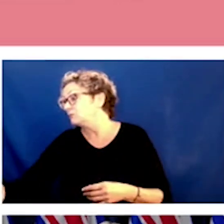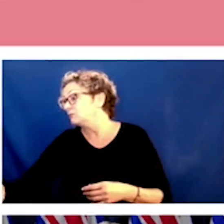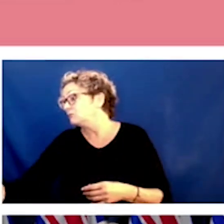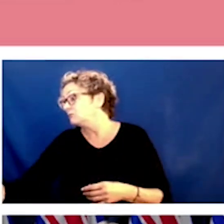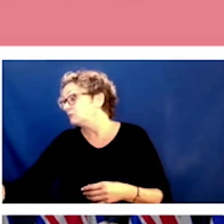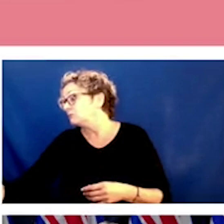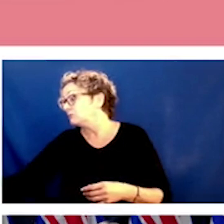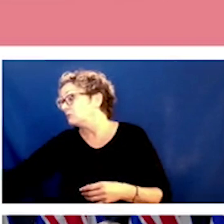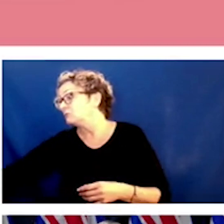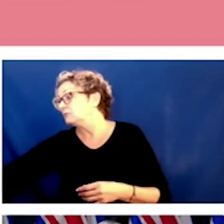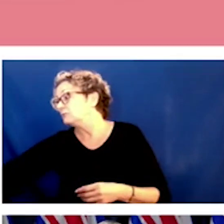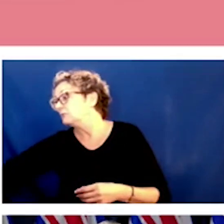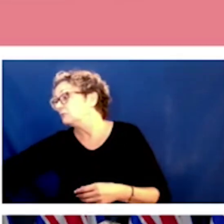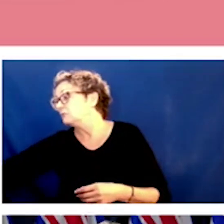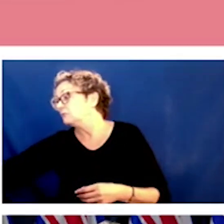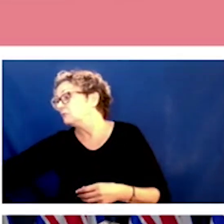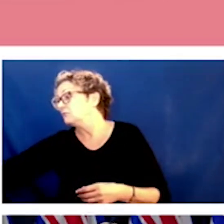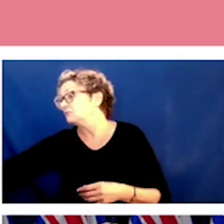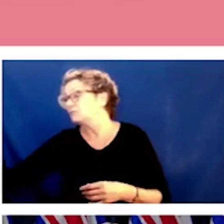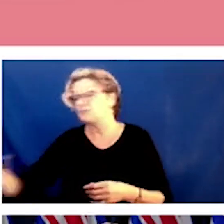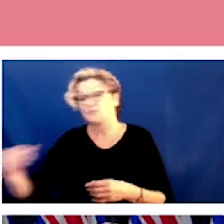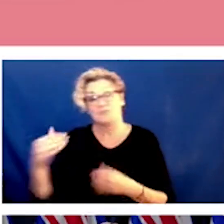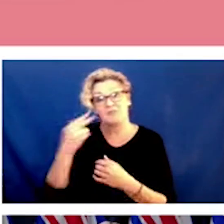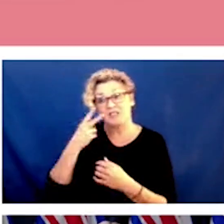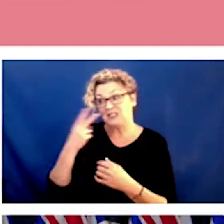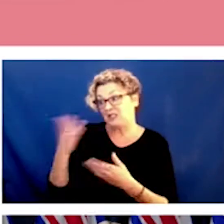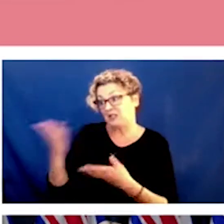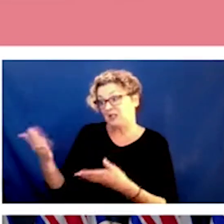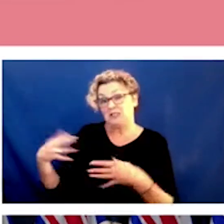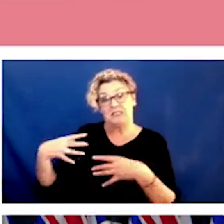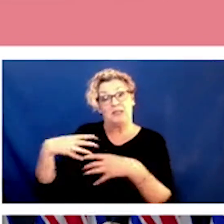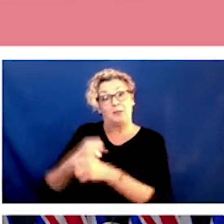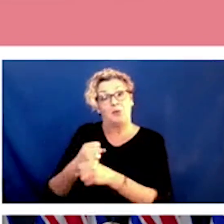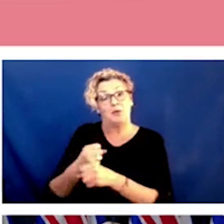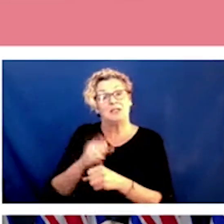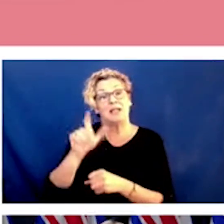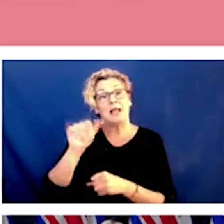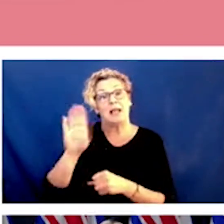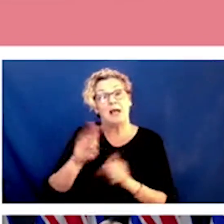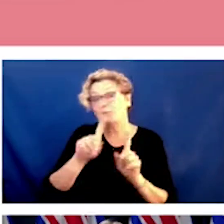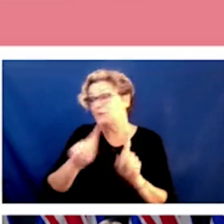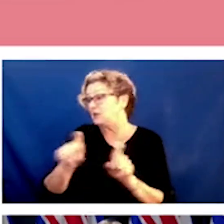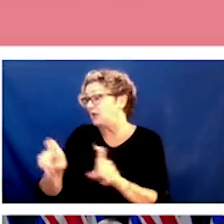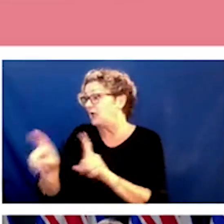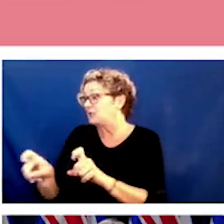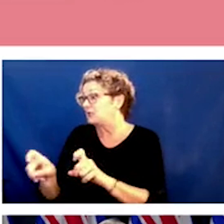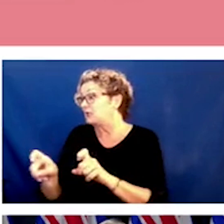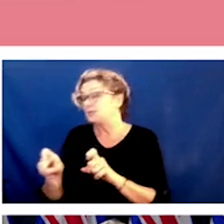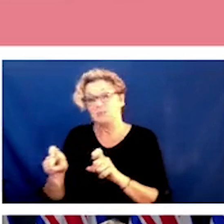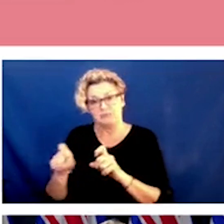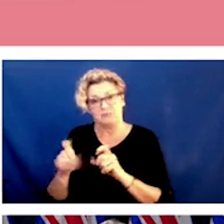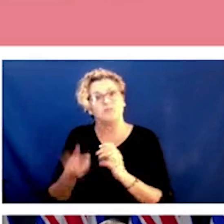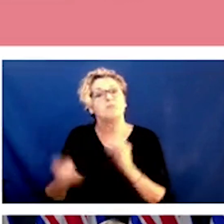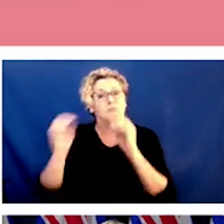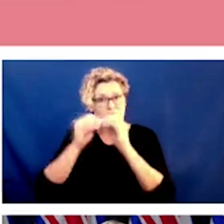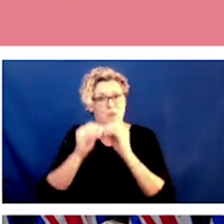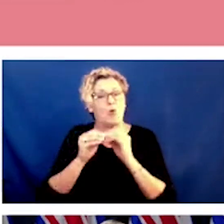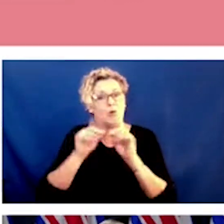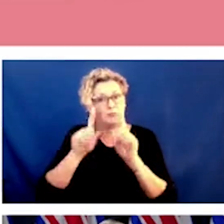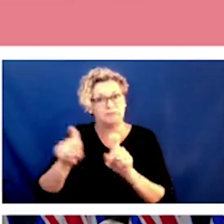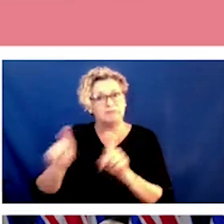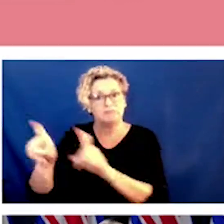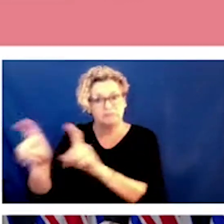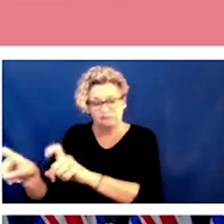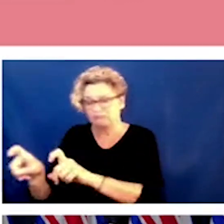see, though, is that the proportion of COVID-19 cases by week in school-aged children remains low, and less